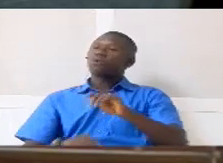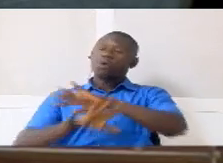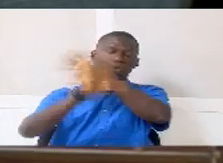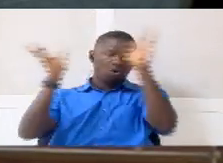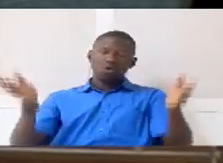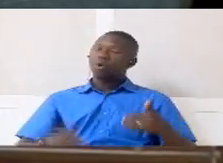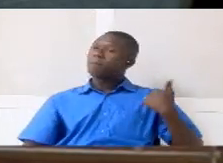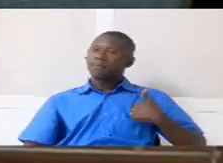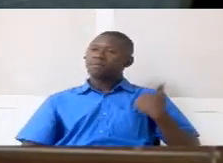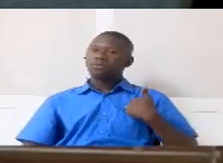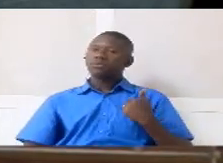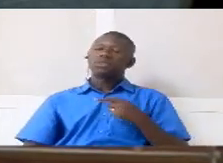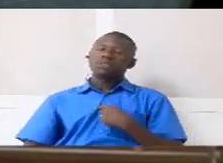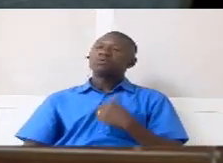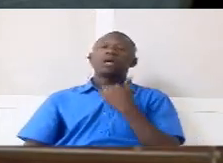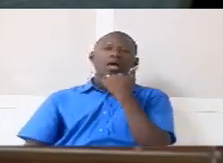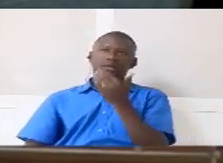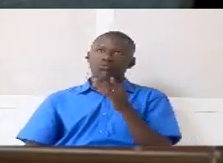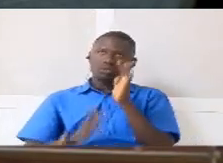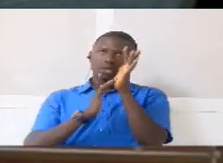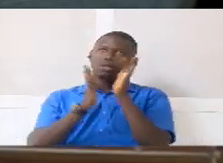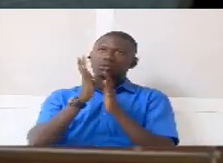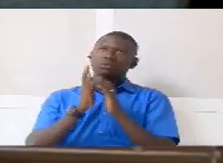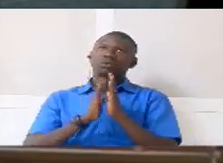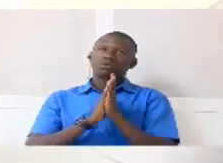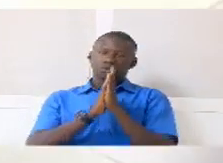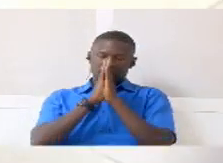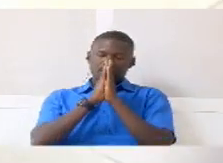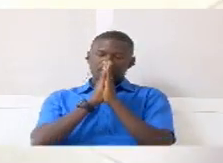humankind. This we ask through Christ our Lord. Amen.